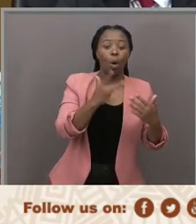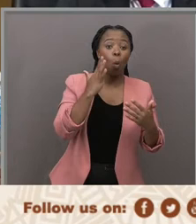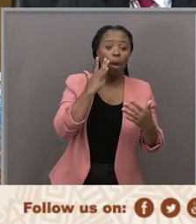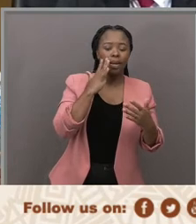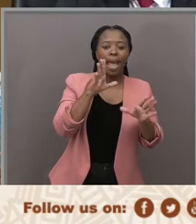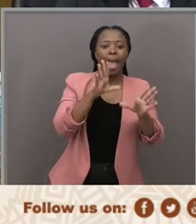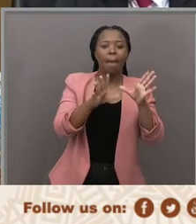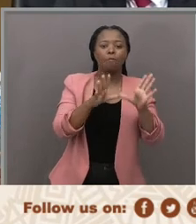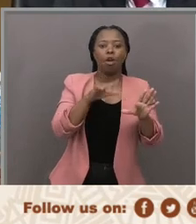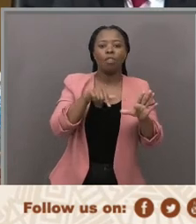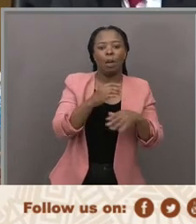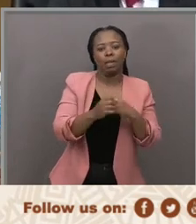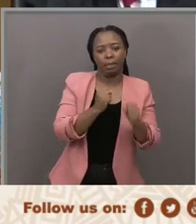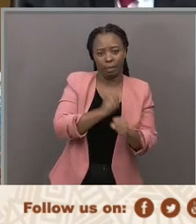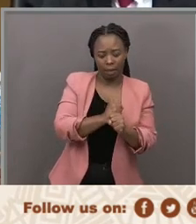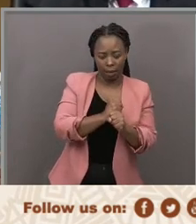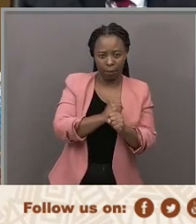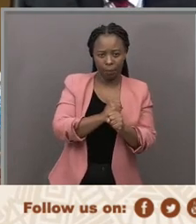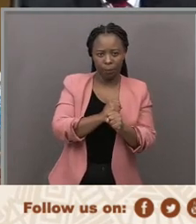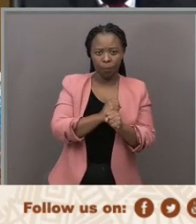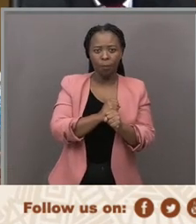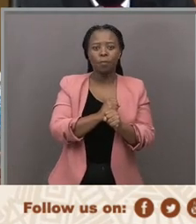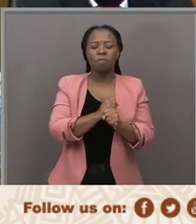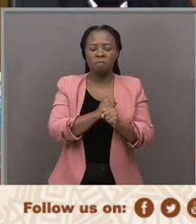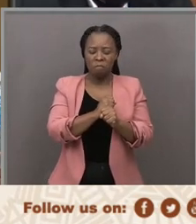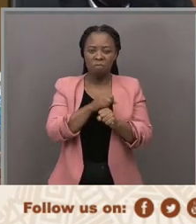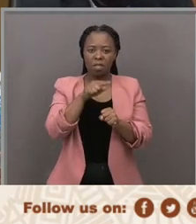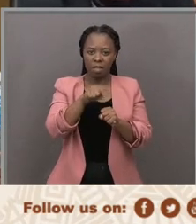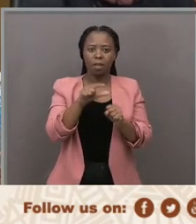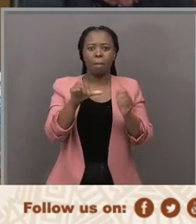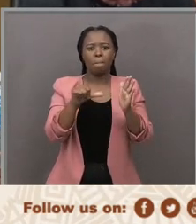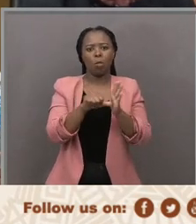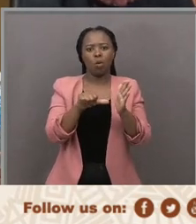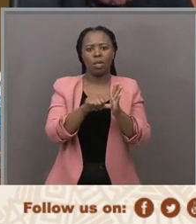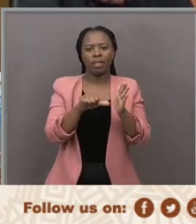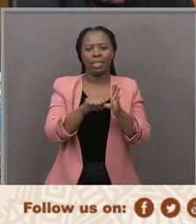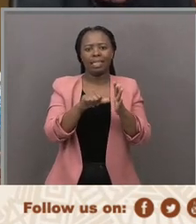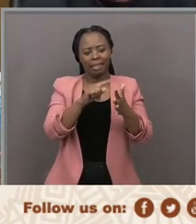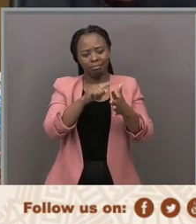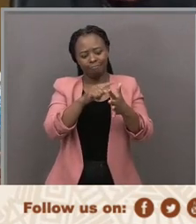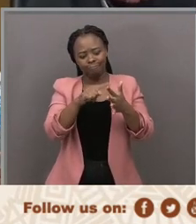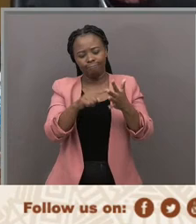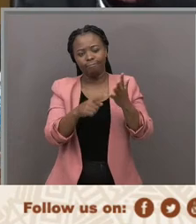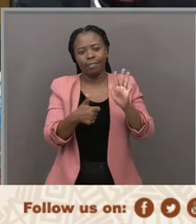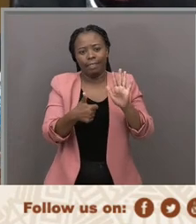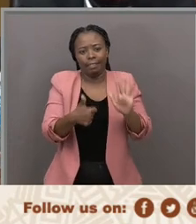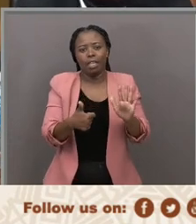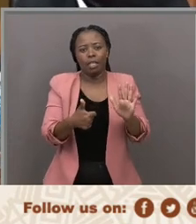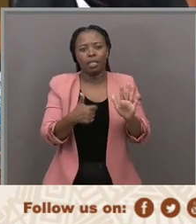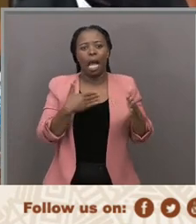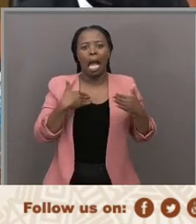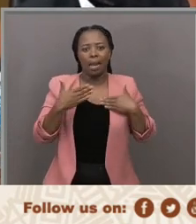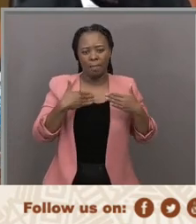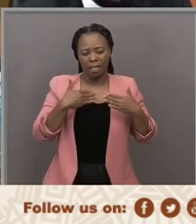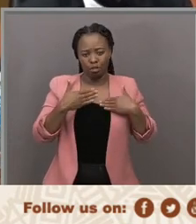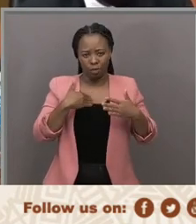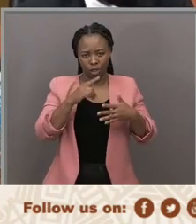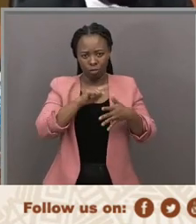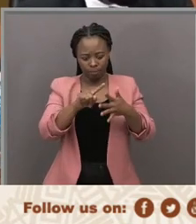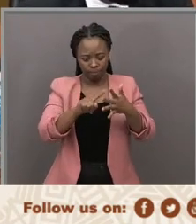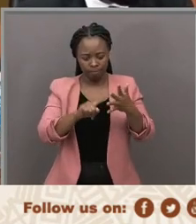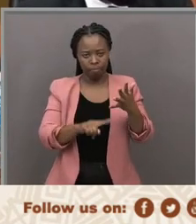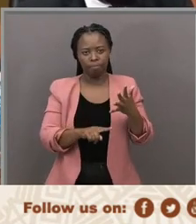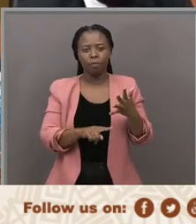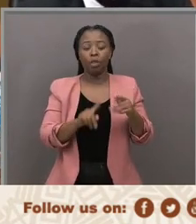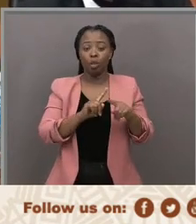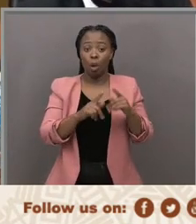as one of the critical focal points of the sixth administration. We are continuing to make progress on